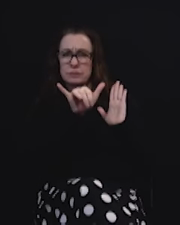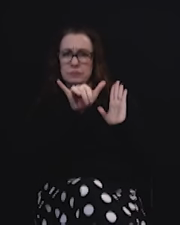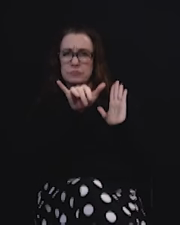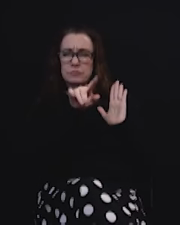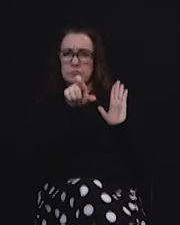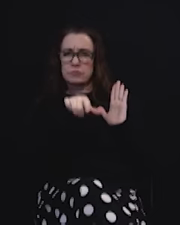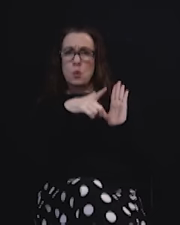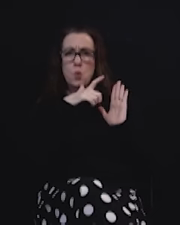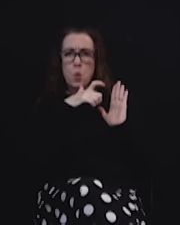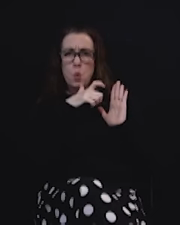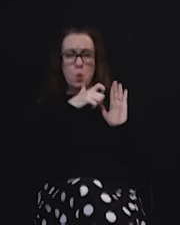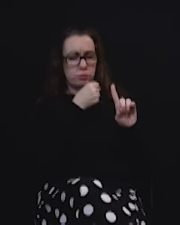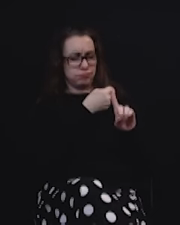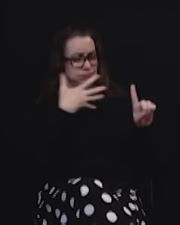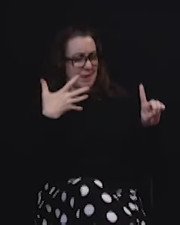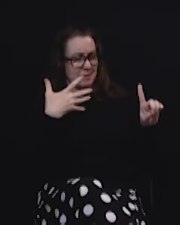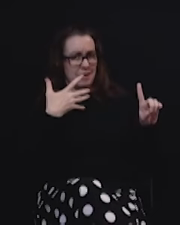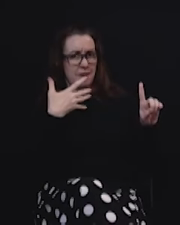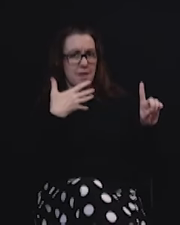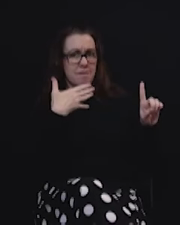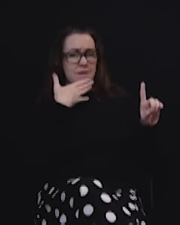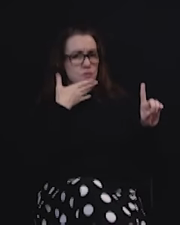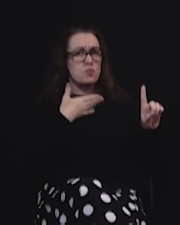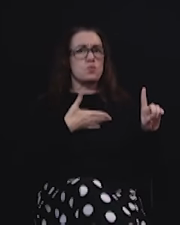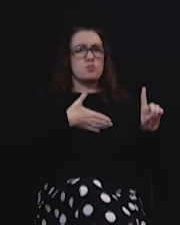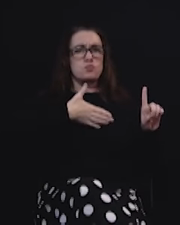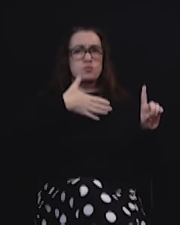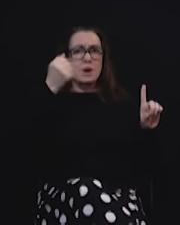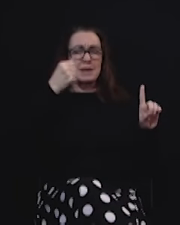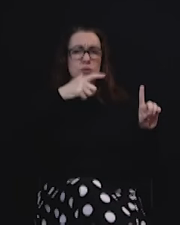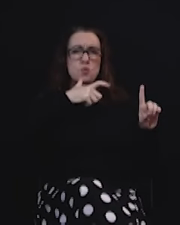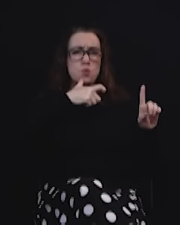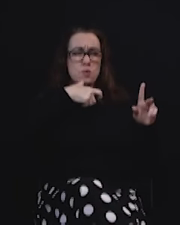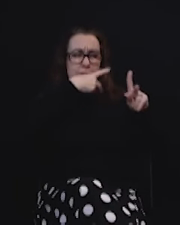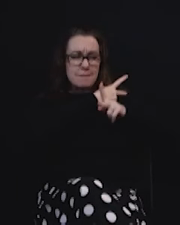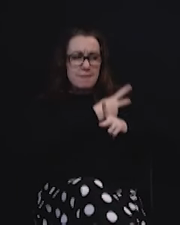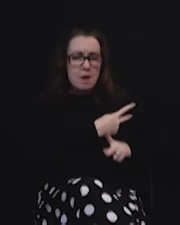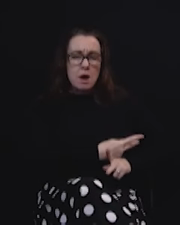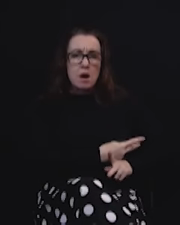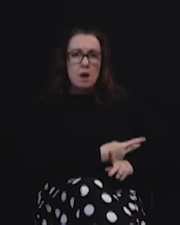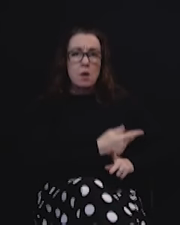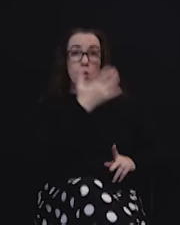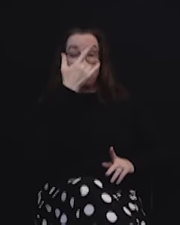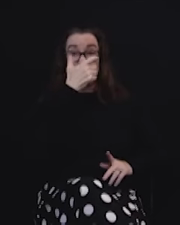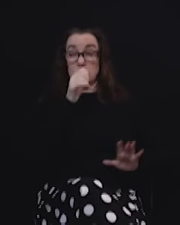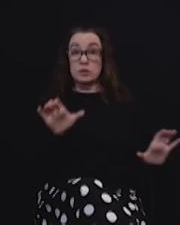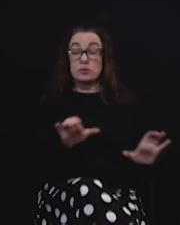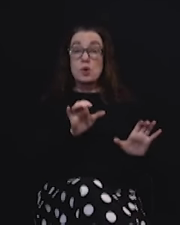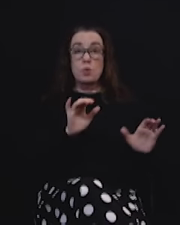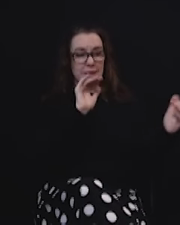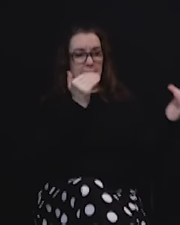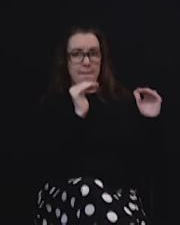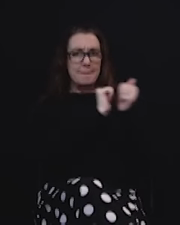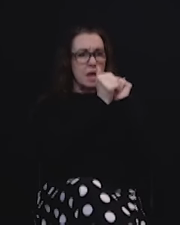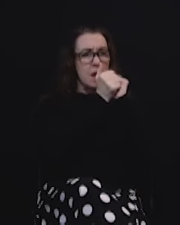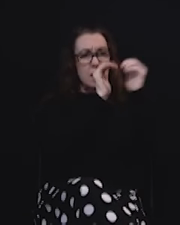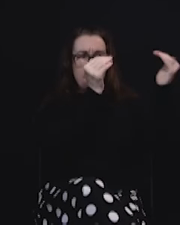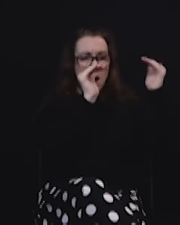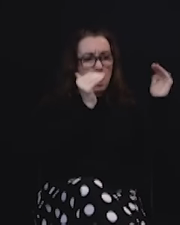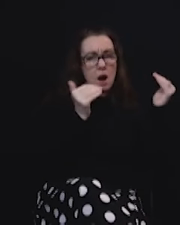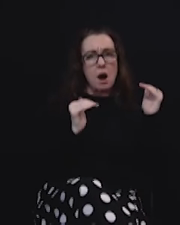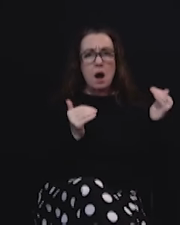Whose definition of greatness am I even operating with? Because this is what we do. We compete and we